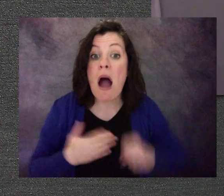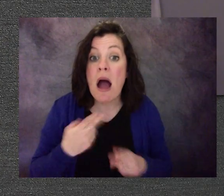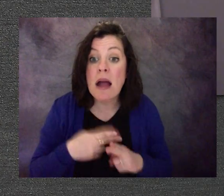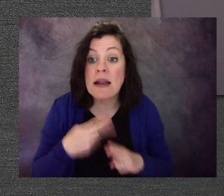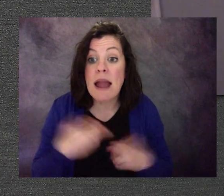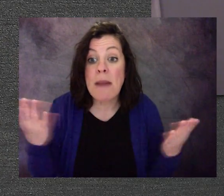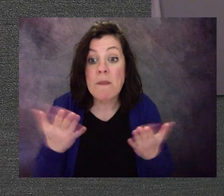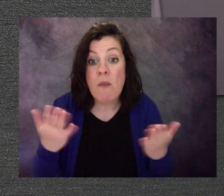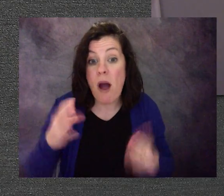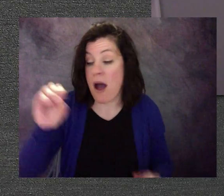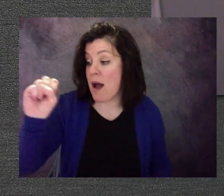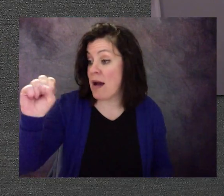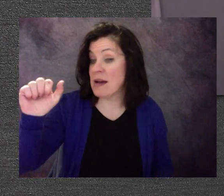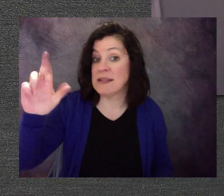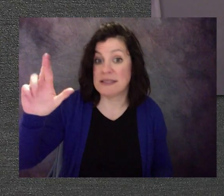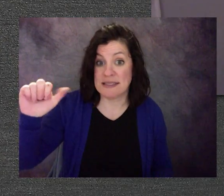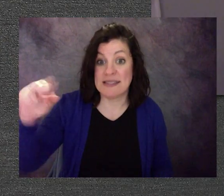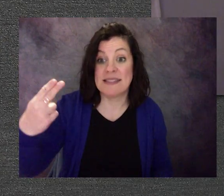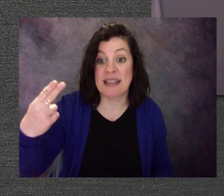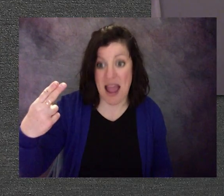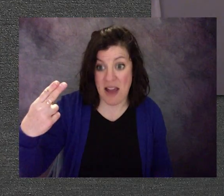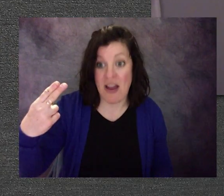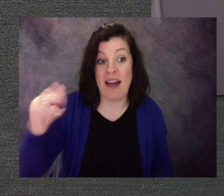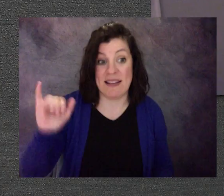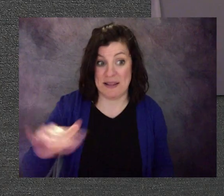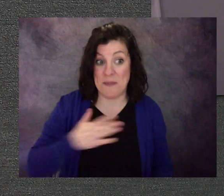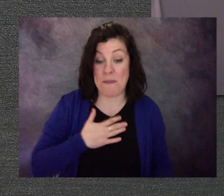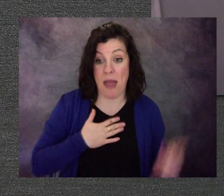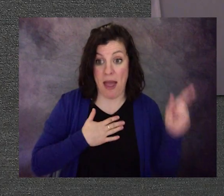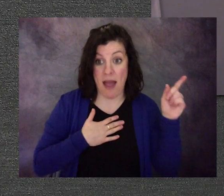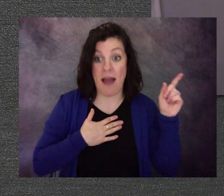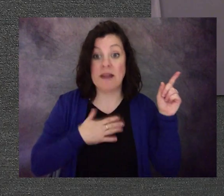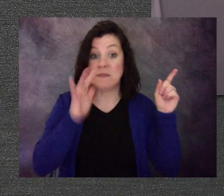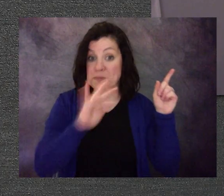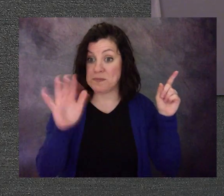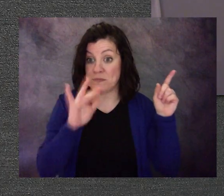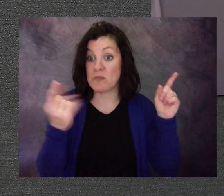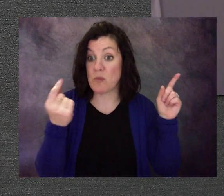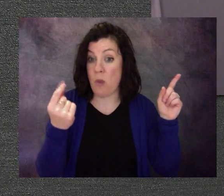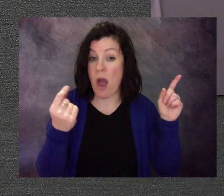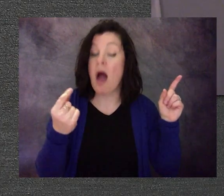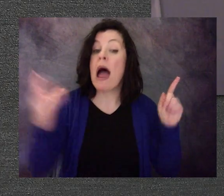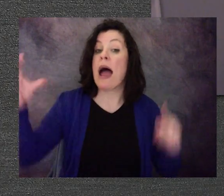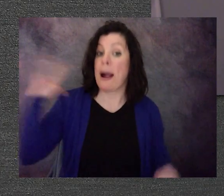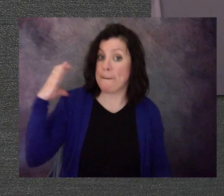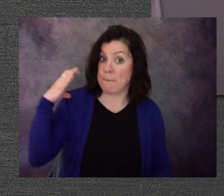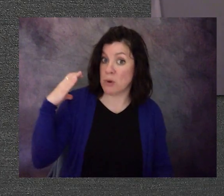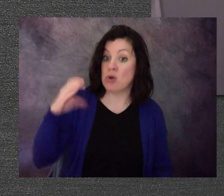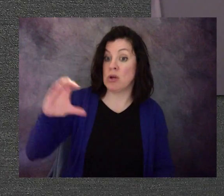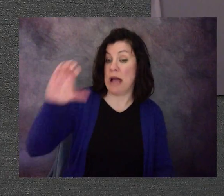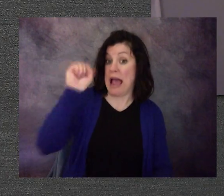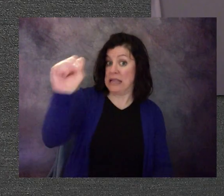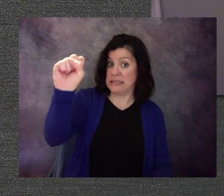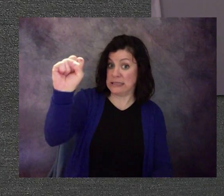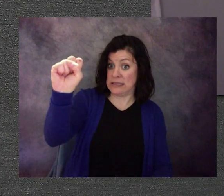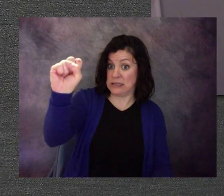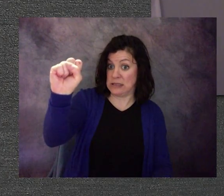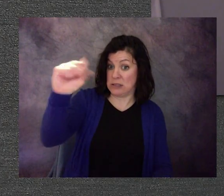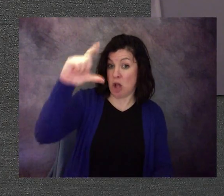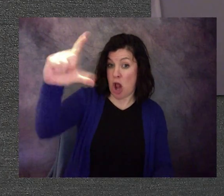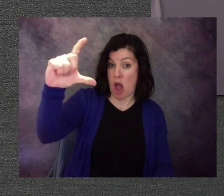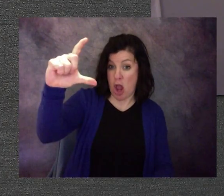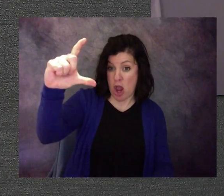Sarah. So I have the name Sarah right here. I have a big letter S, and the rest